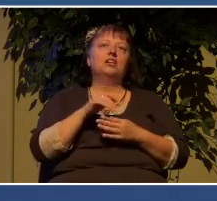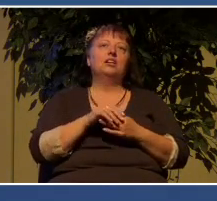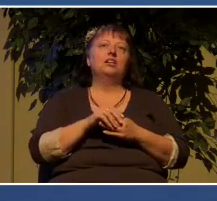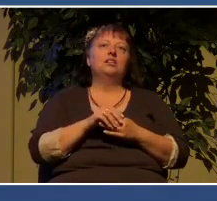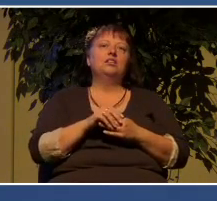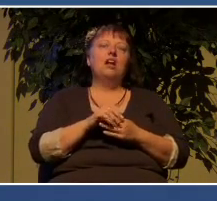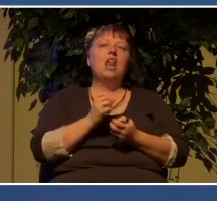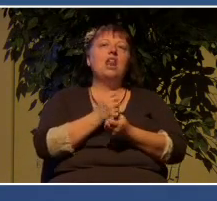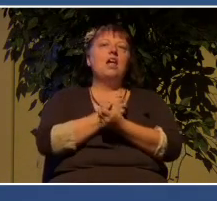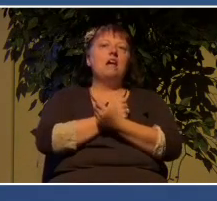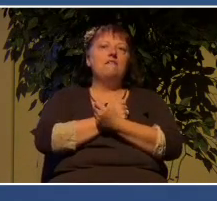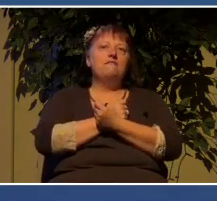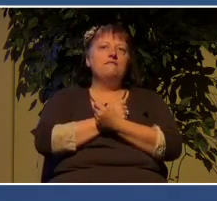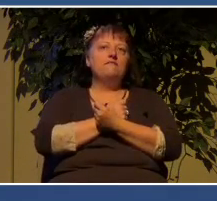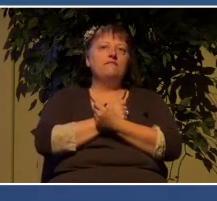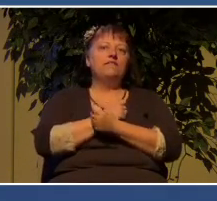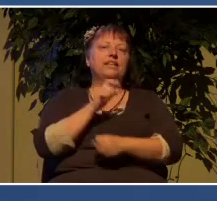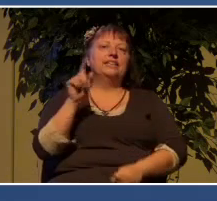is eternal.